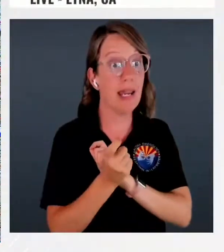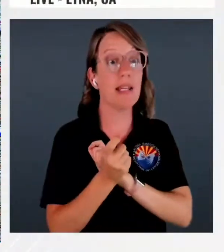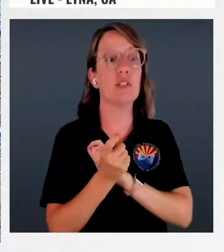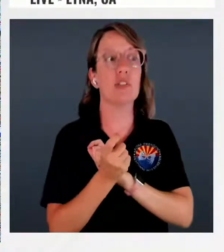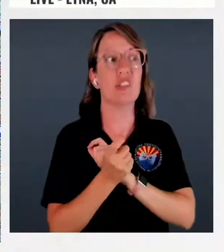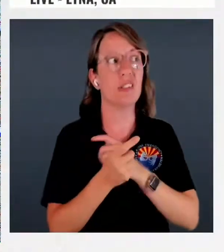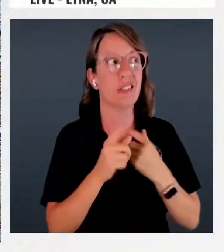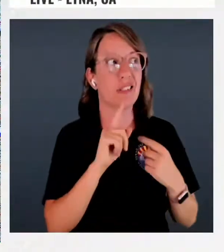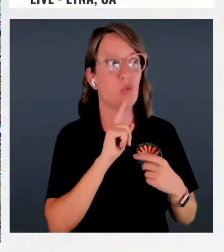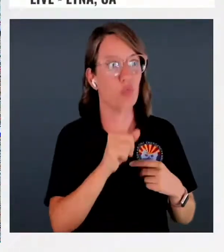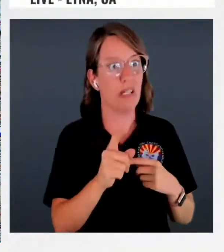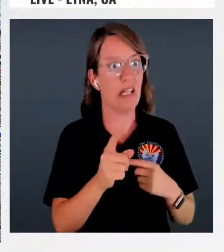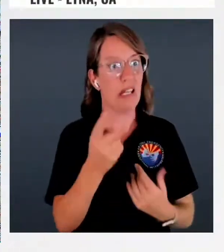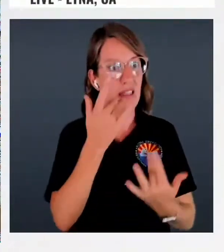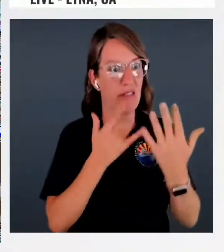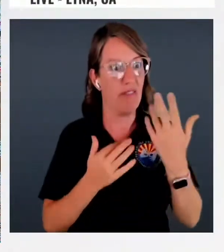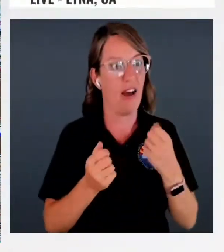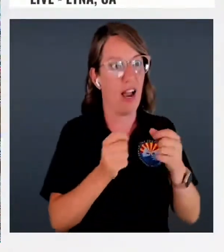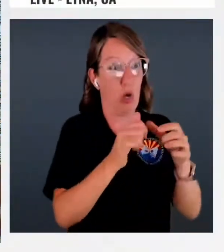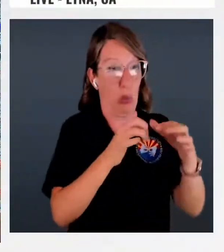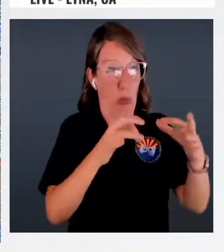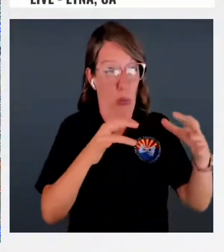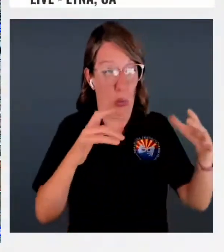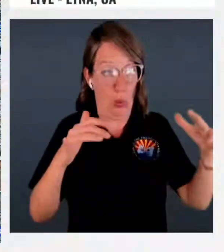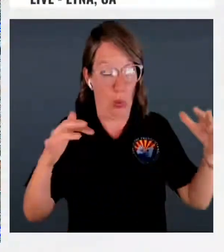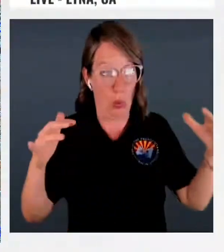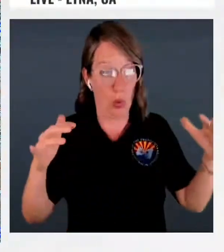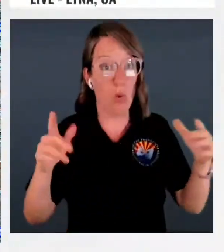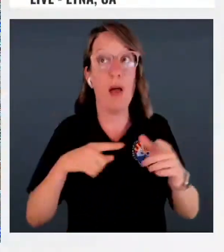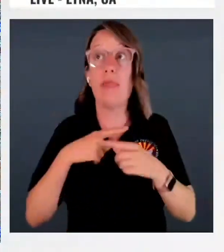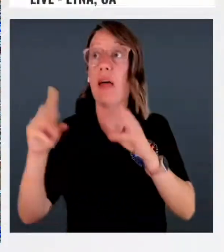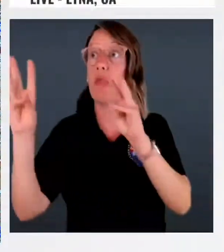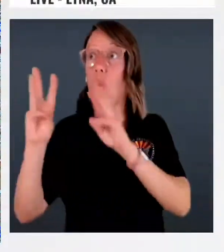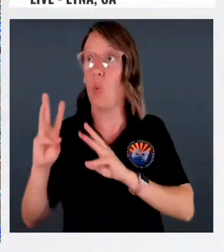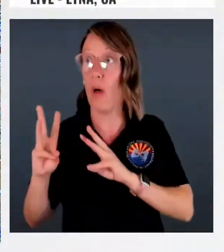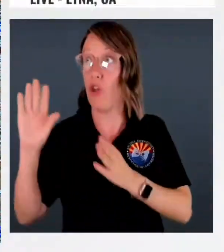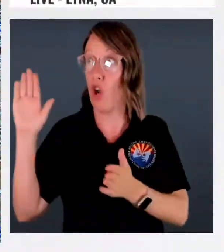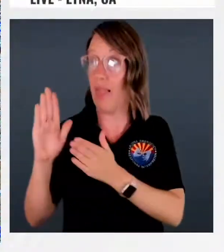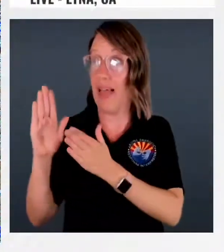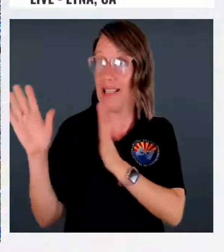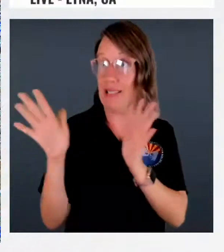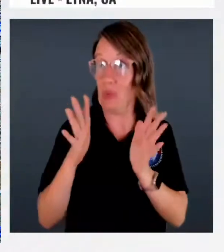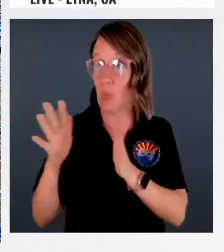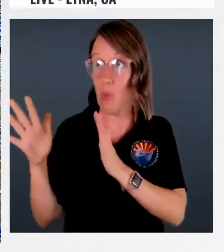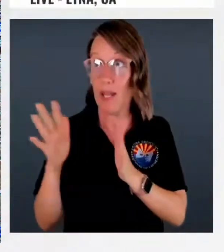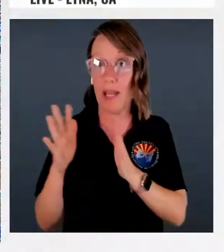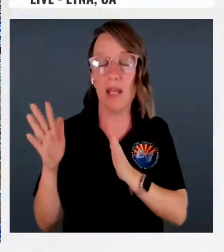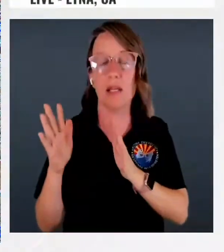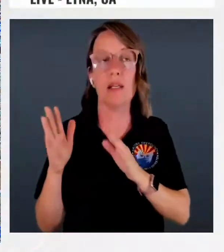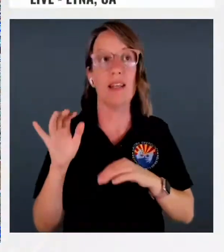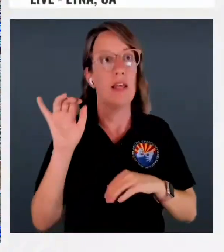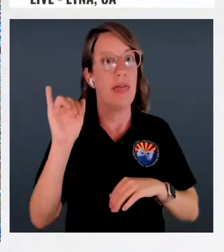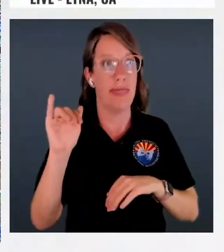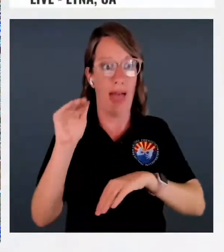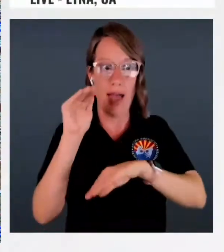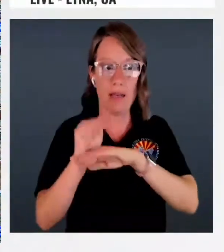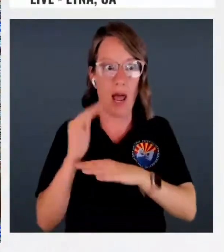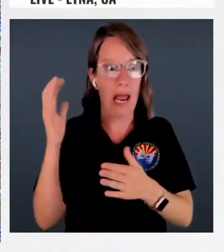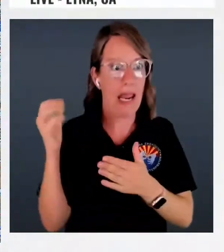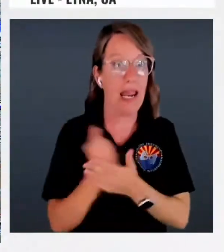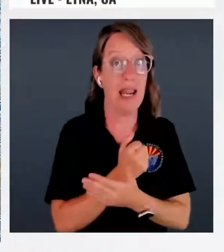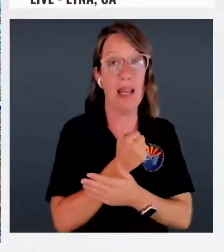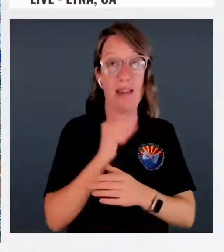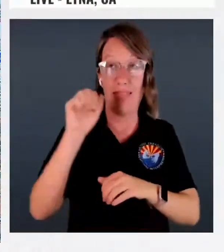to get up into our main area of concern that evening was that ridge just south of Patterson Creek. We took direct action